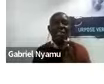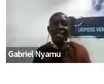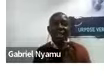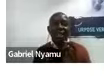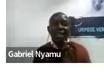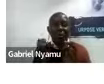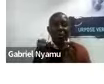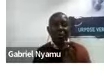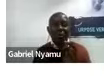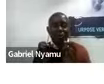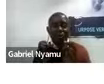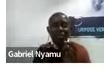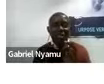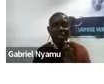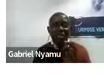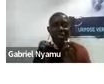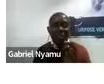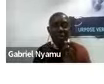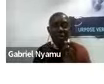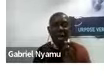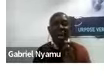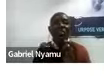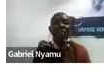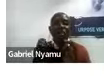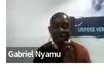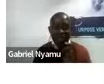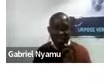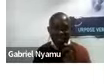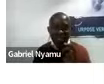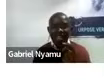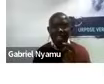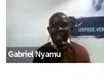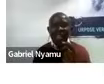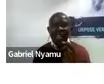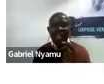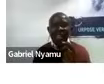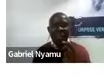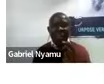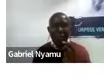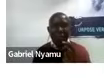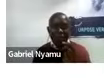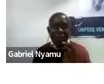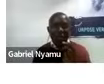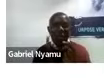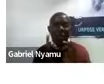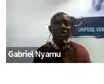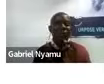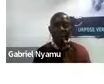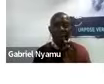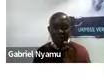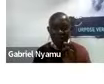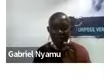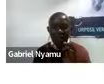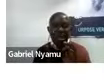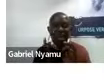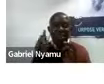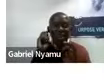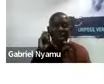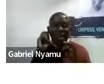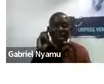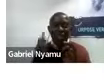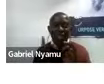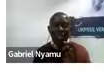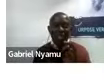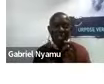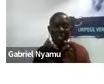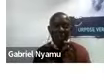come to discover some of those knowledge and truth are actually our limitation. And you forgive me and mention one of them. And the one